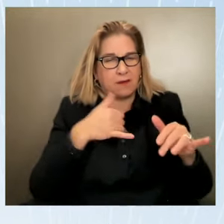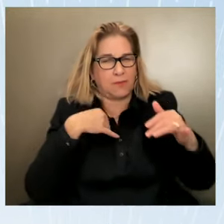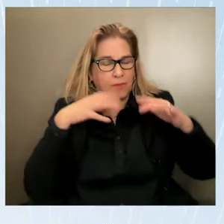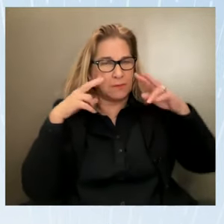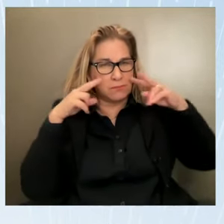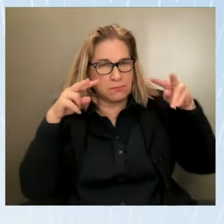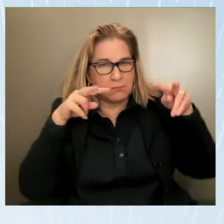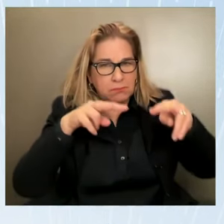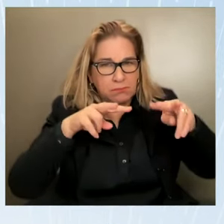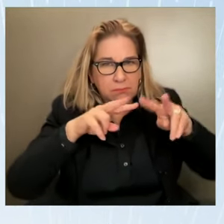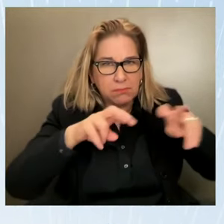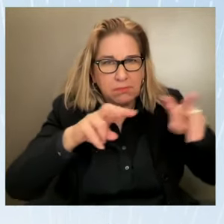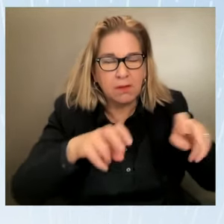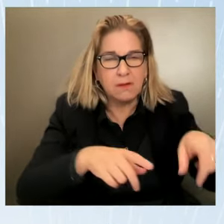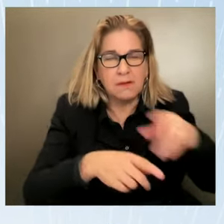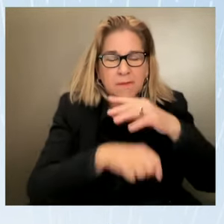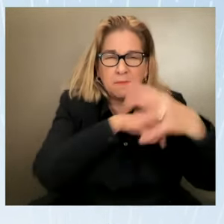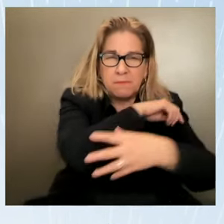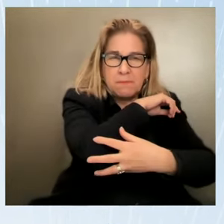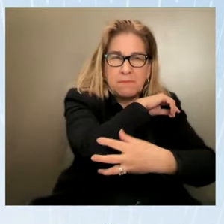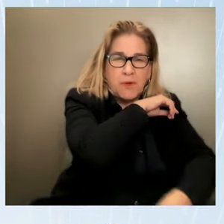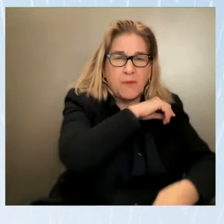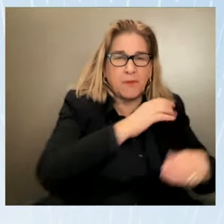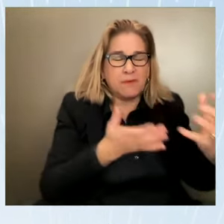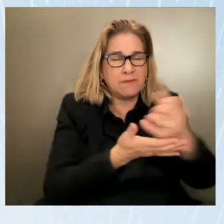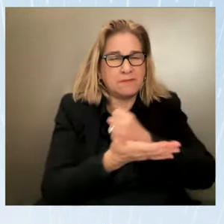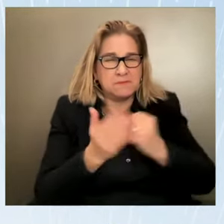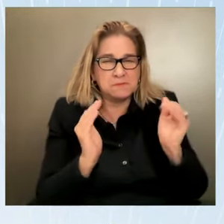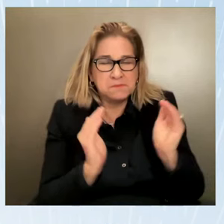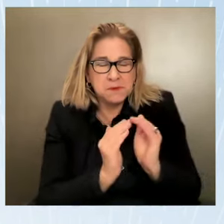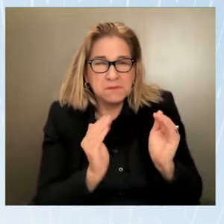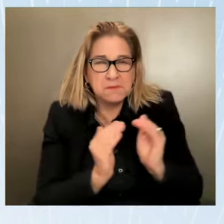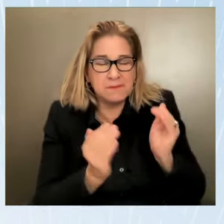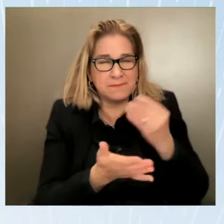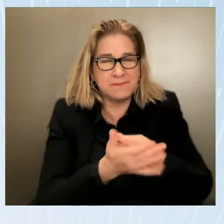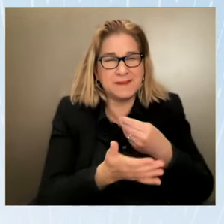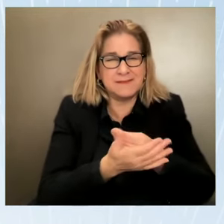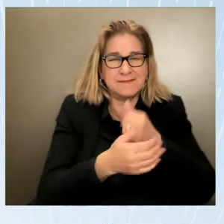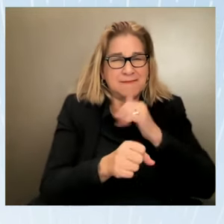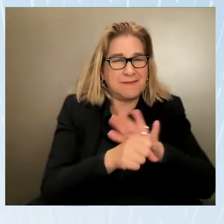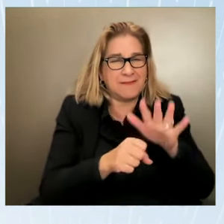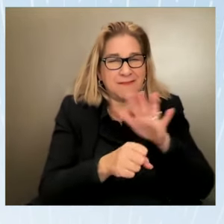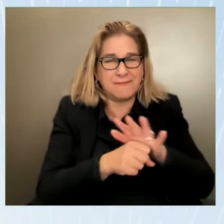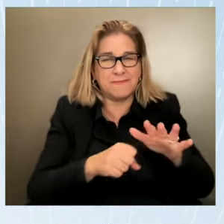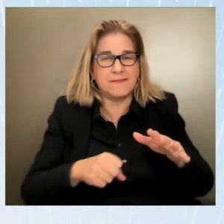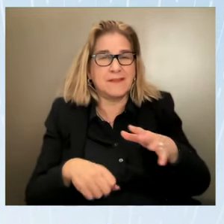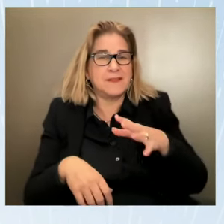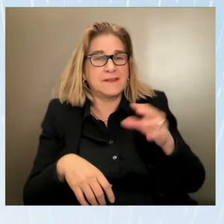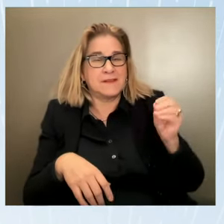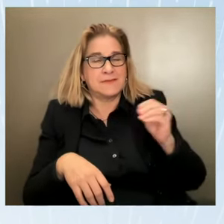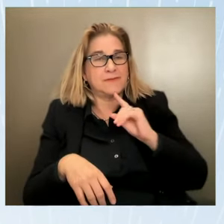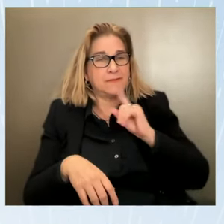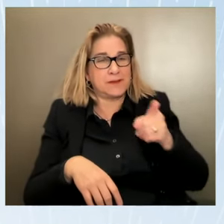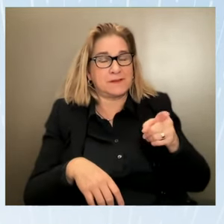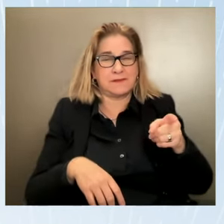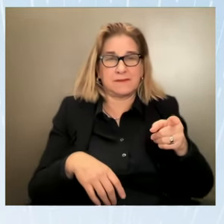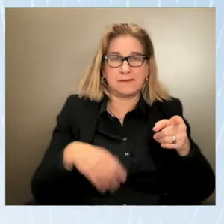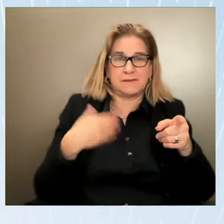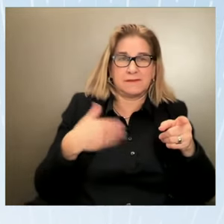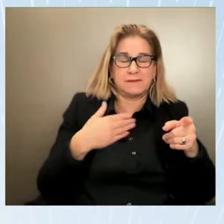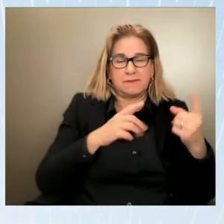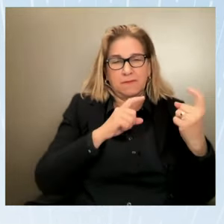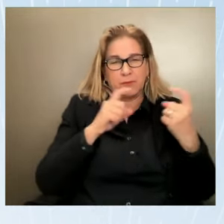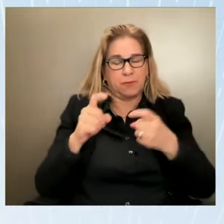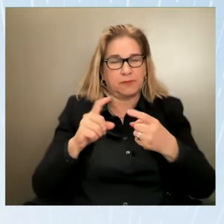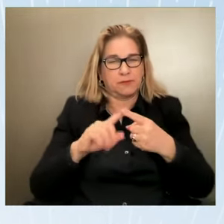major contributing factor in both domestic and foreign populations. All Americans benefit from investments that